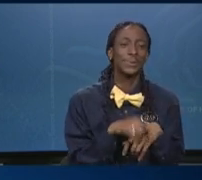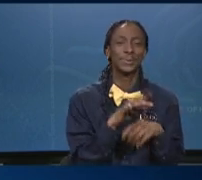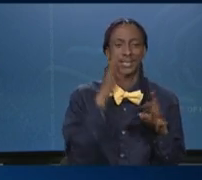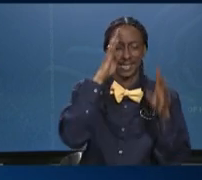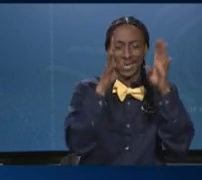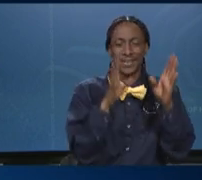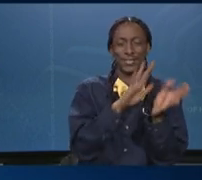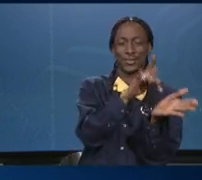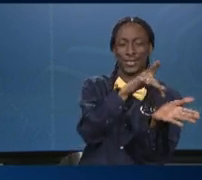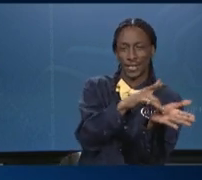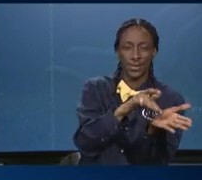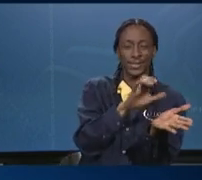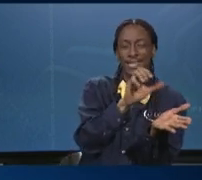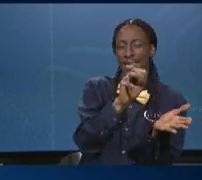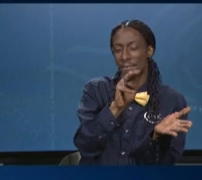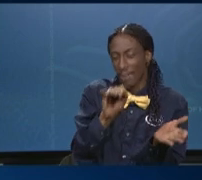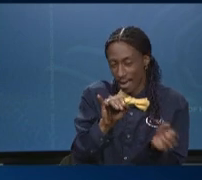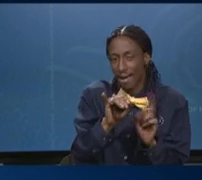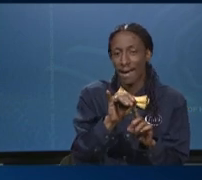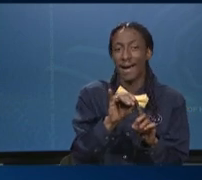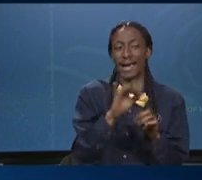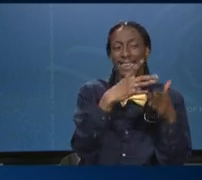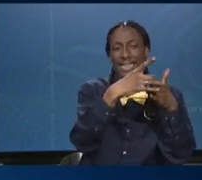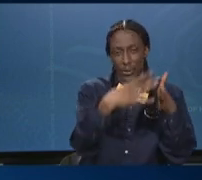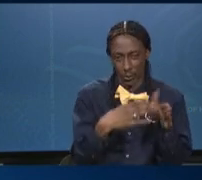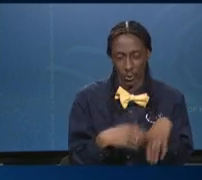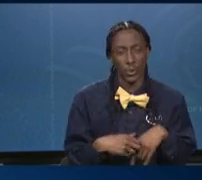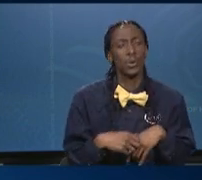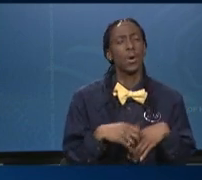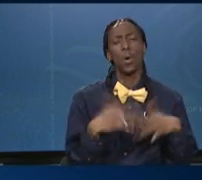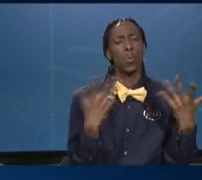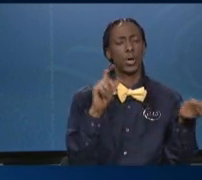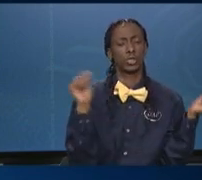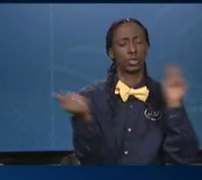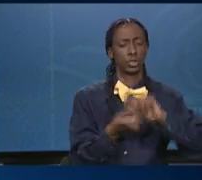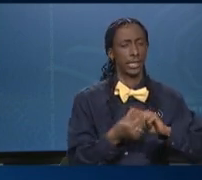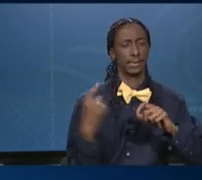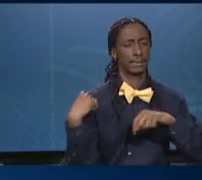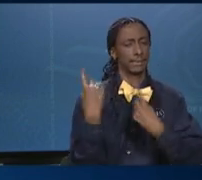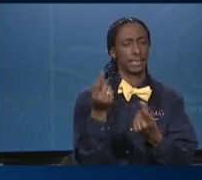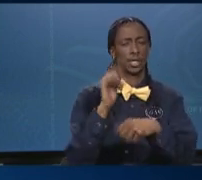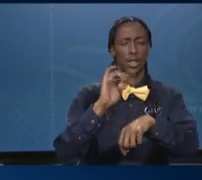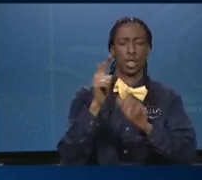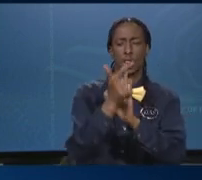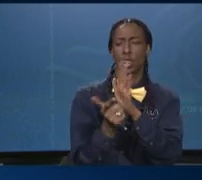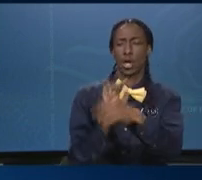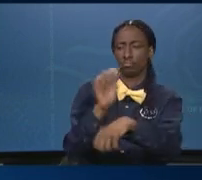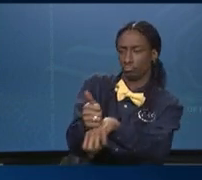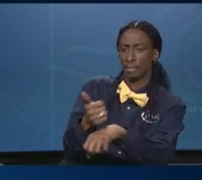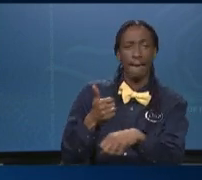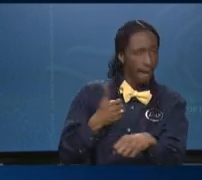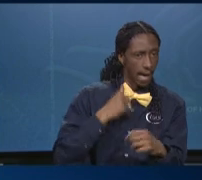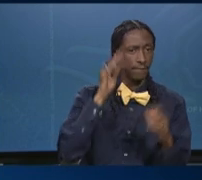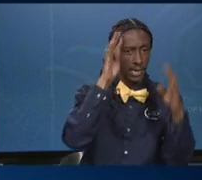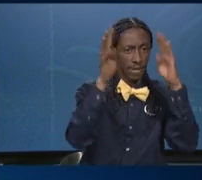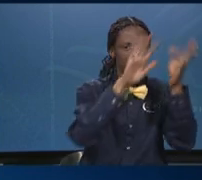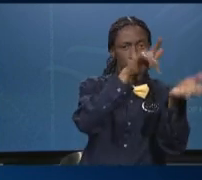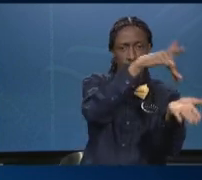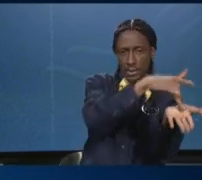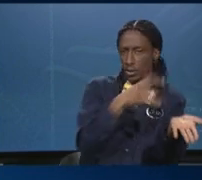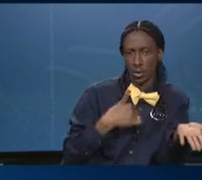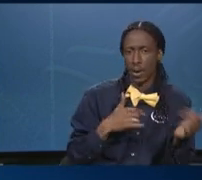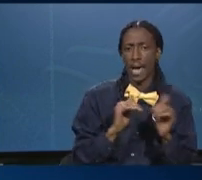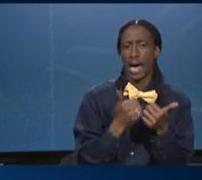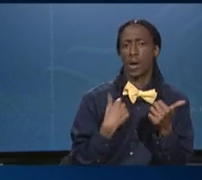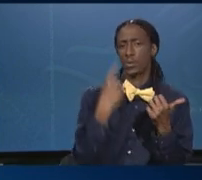Innovation Center CMMI head. What's changed since the law went into effect? We have an Innovation Center. How are we thinking